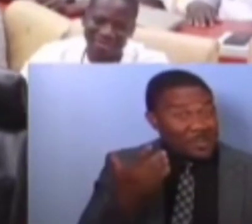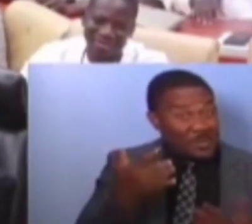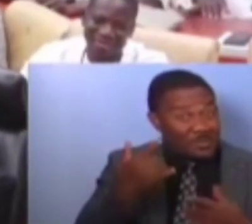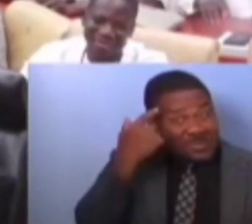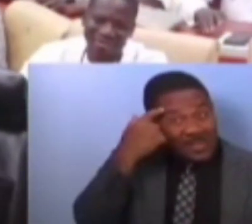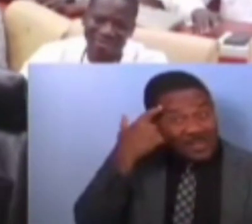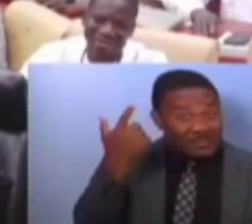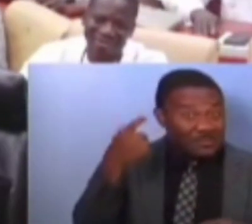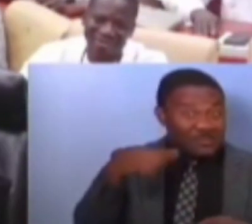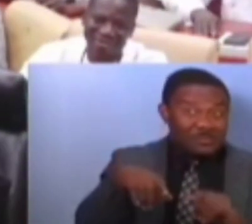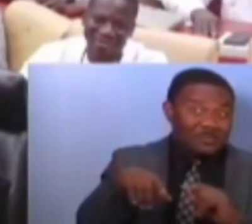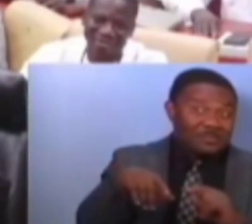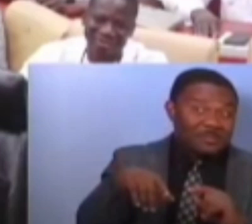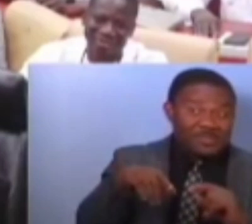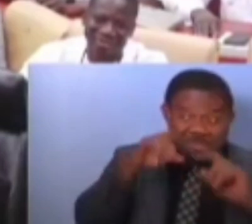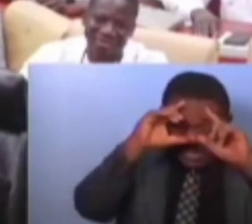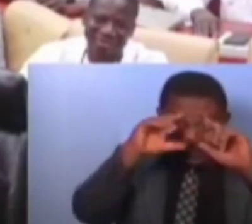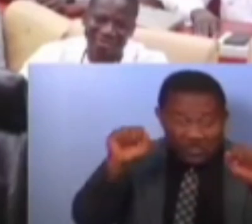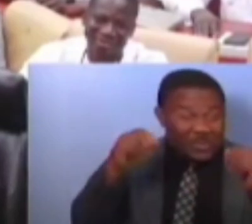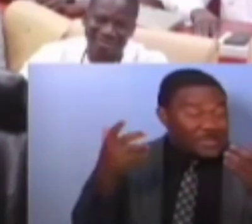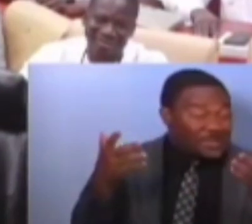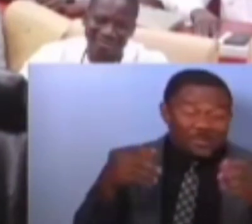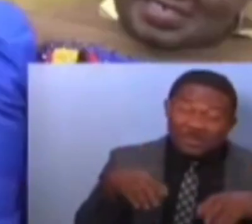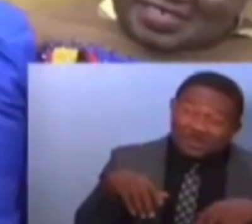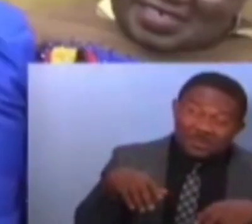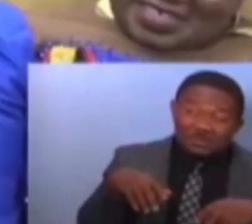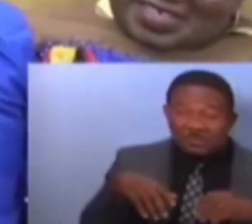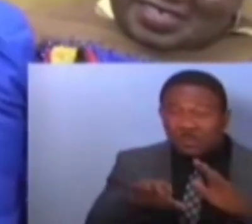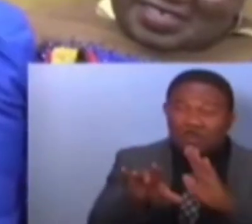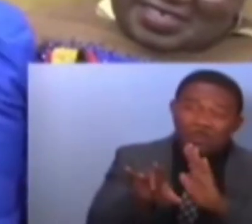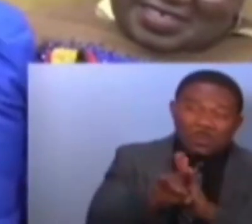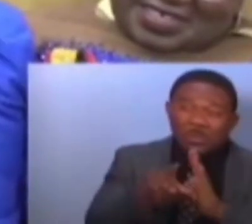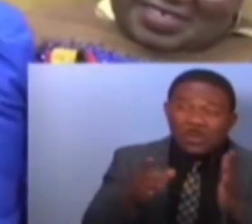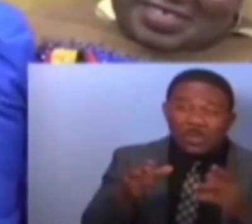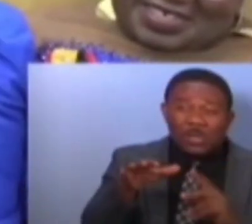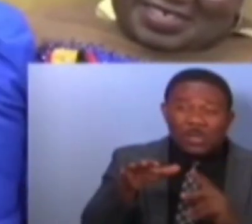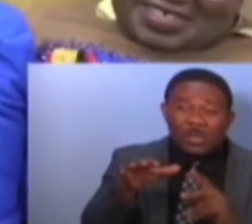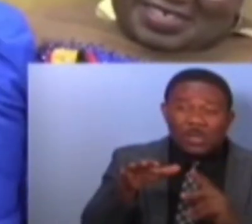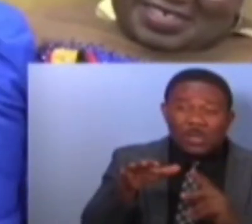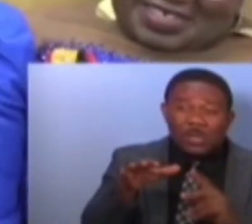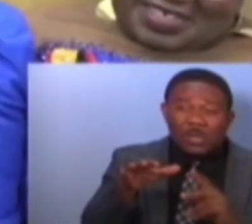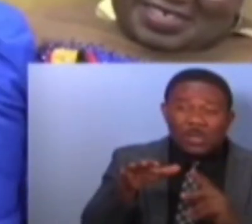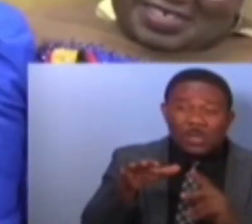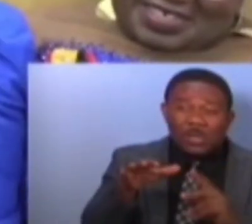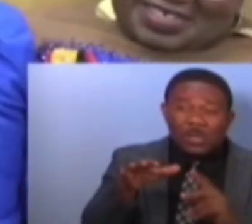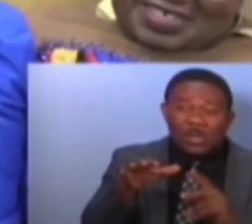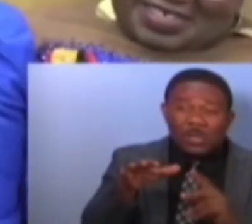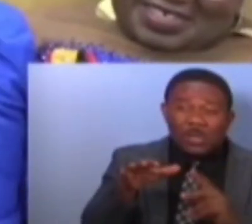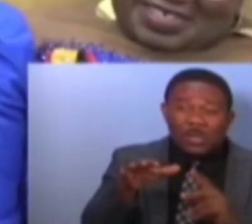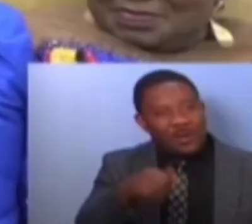Whether they are only relying on the president-elect's nomination or they have another one, they should let us know.